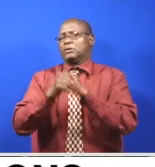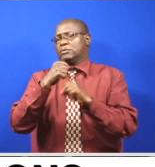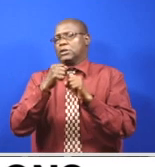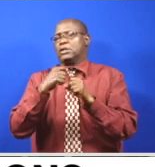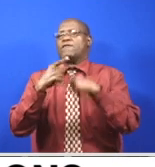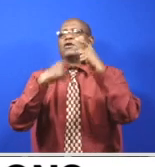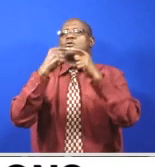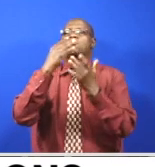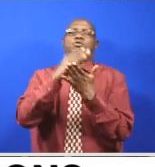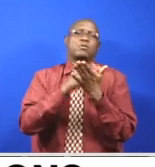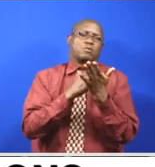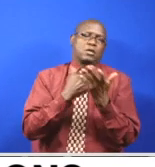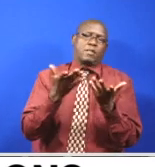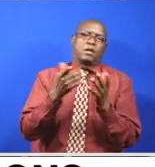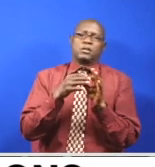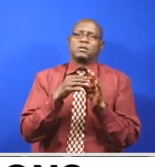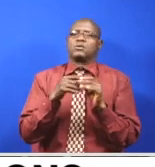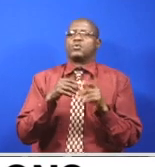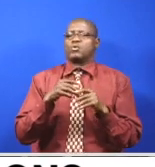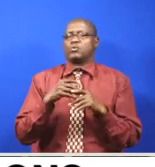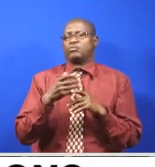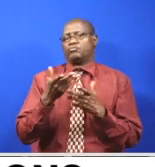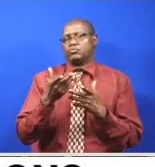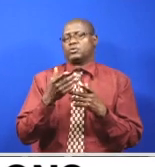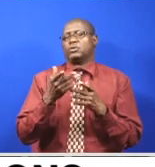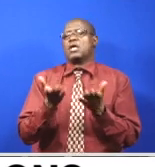programs that go a long way in alleviating poverty.